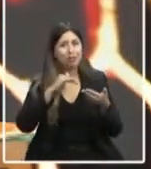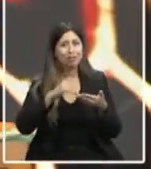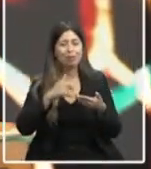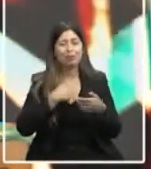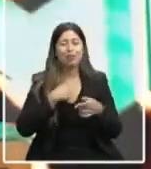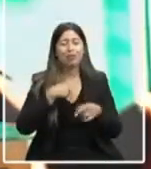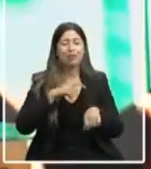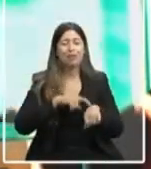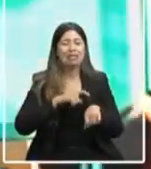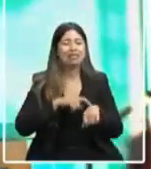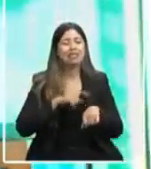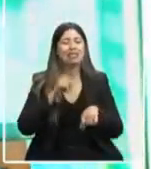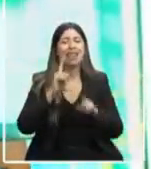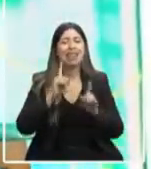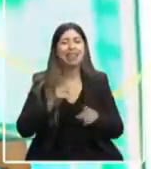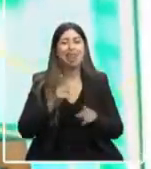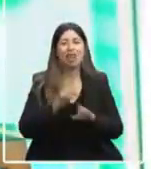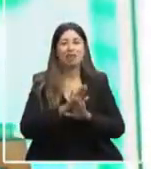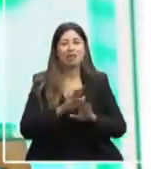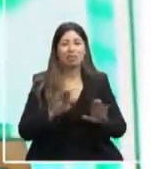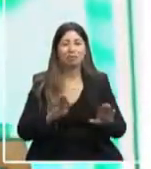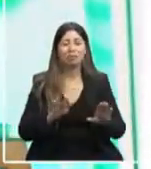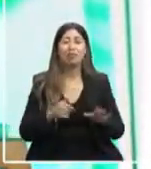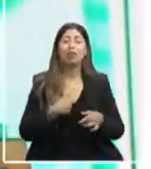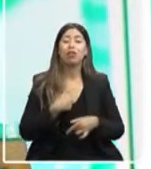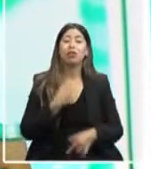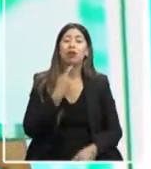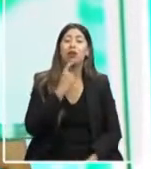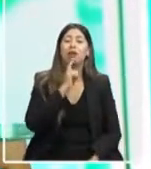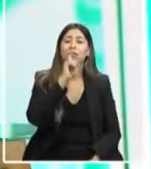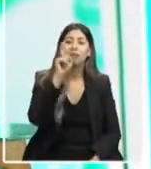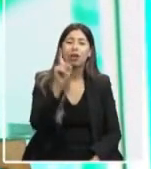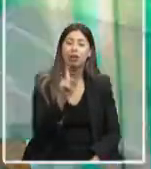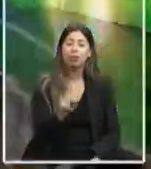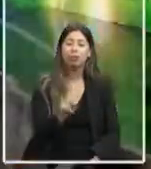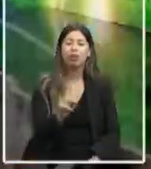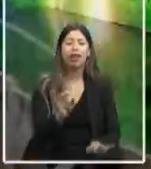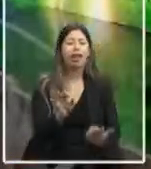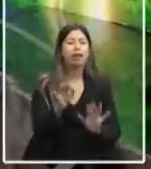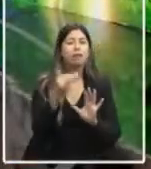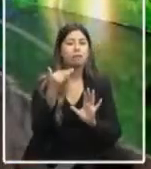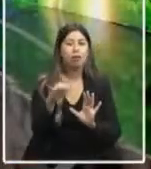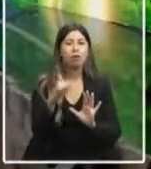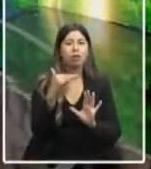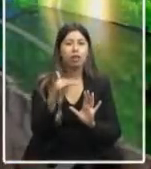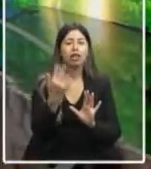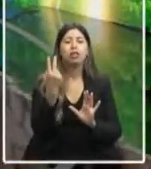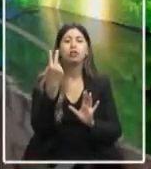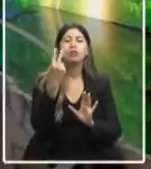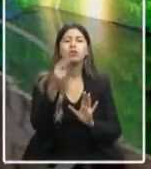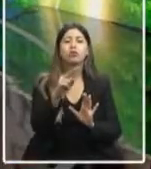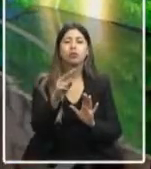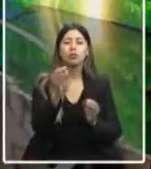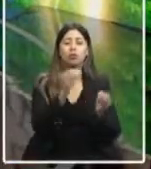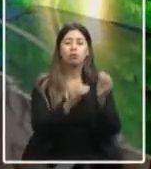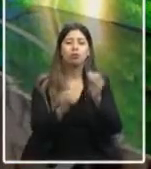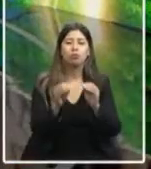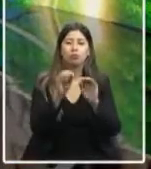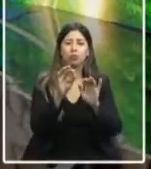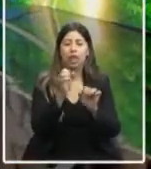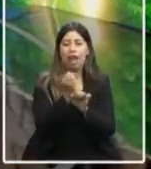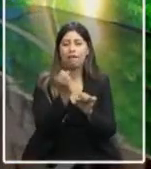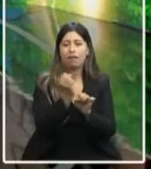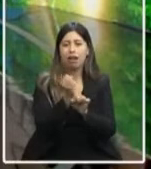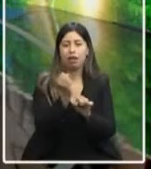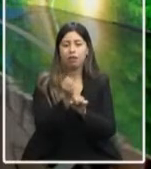you one thing that is super important about your review. You propose to transform our institution